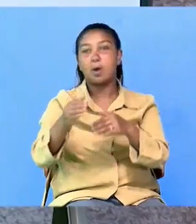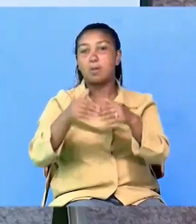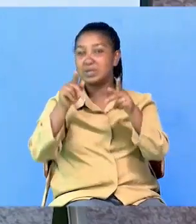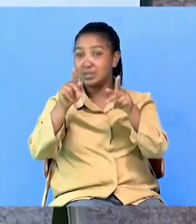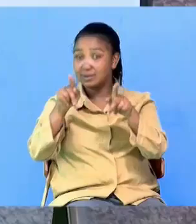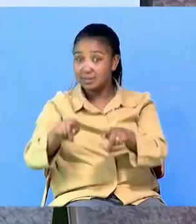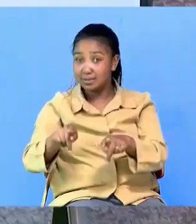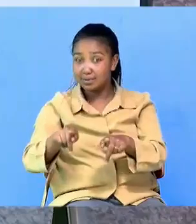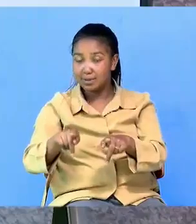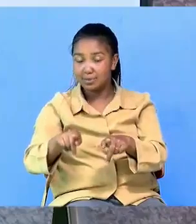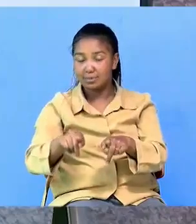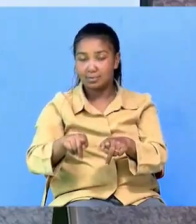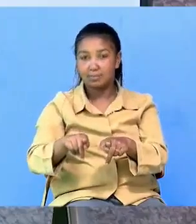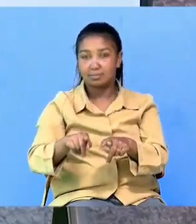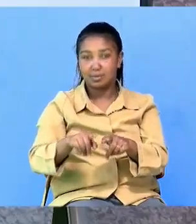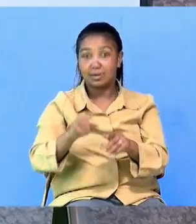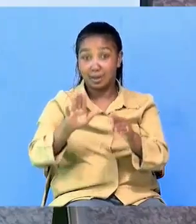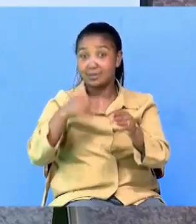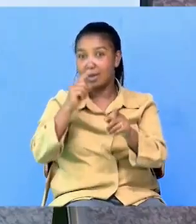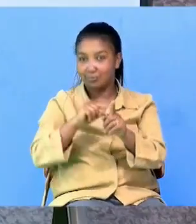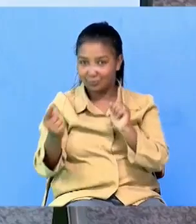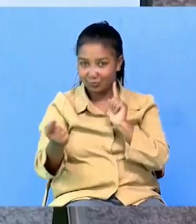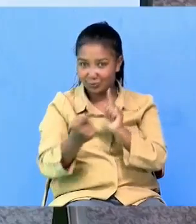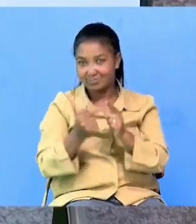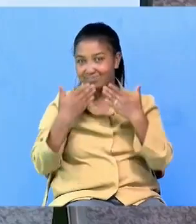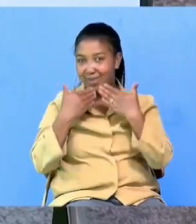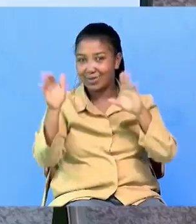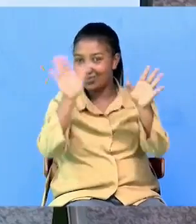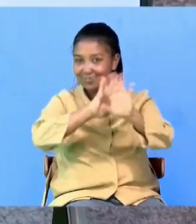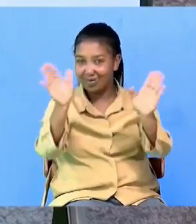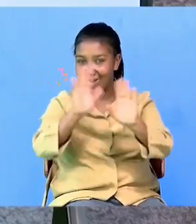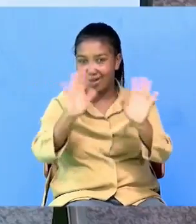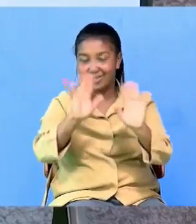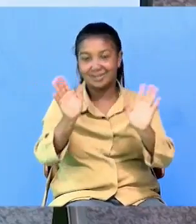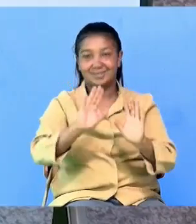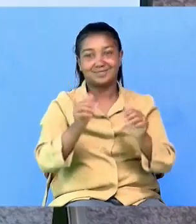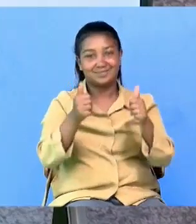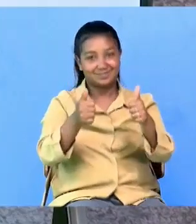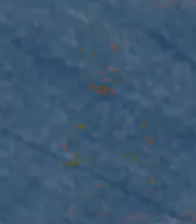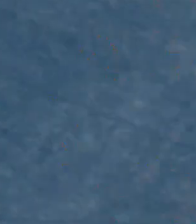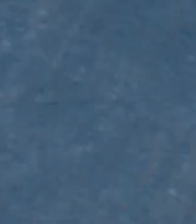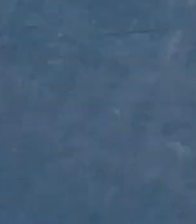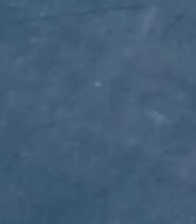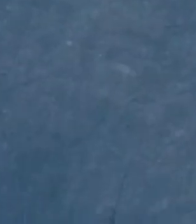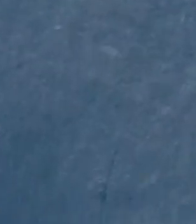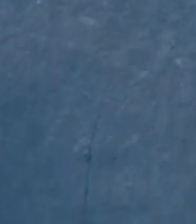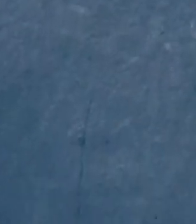simple. Till we meet next time. Thank you. Say goodbye, students. Goodbye.